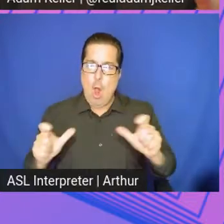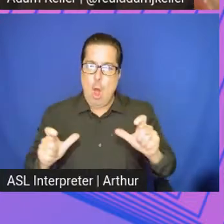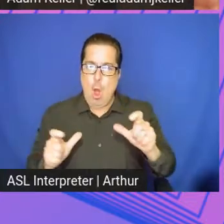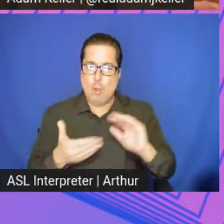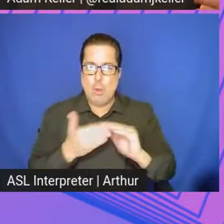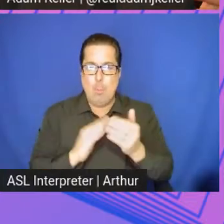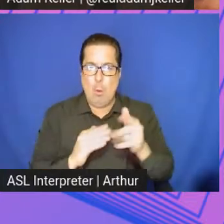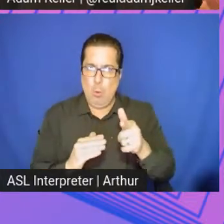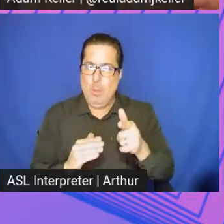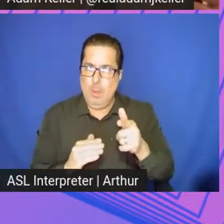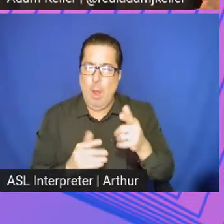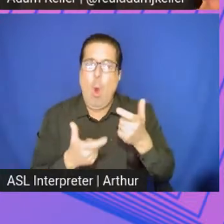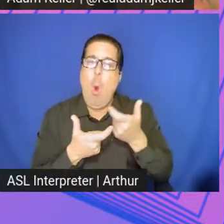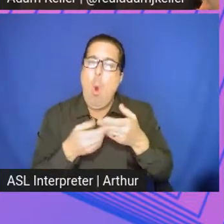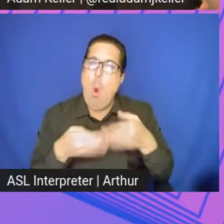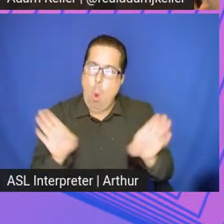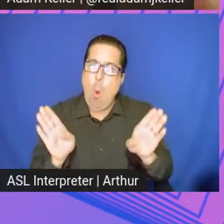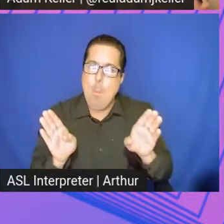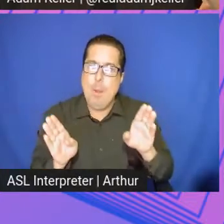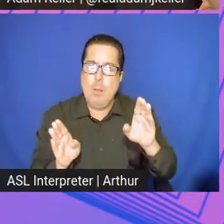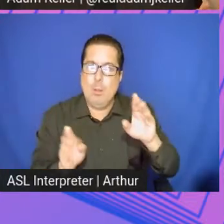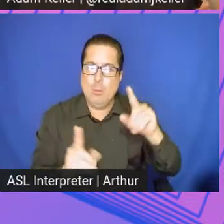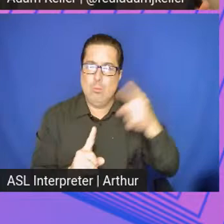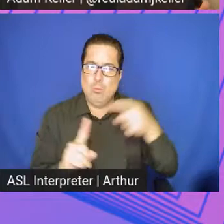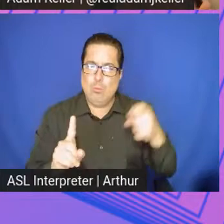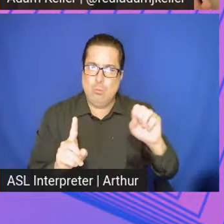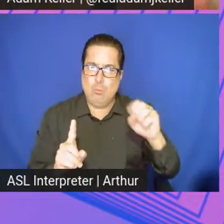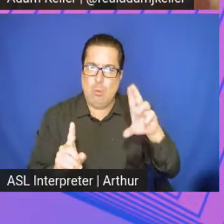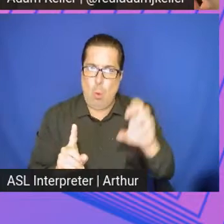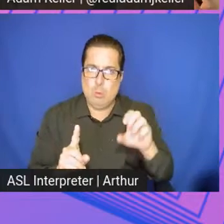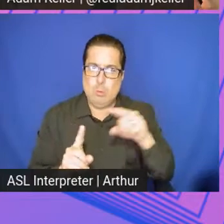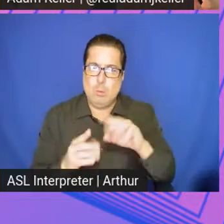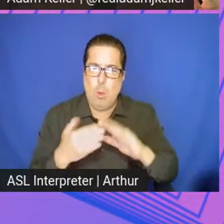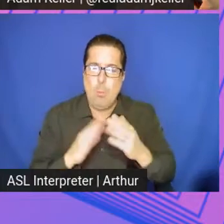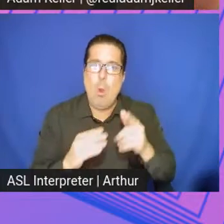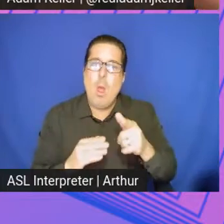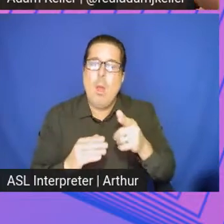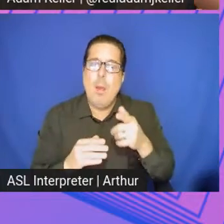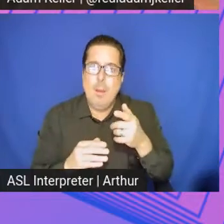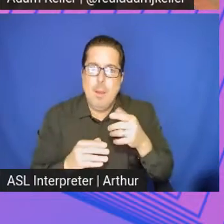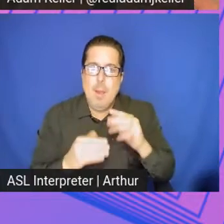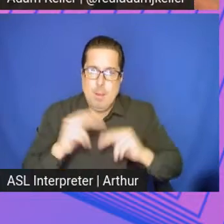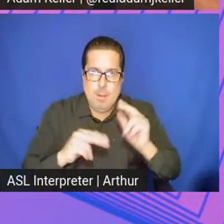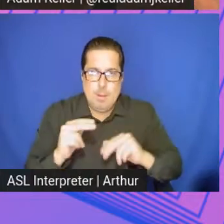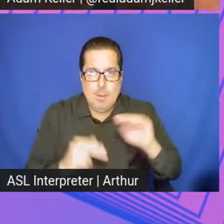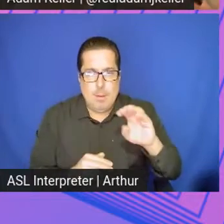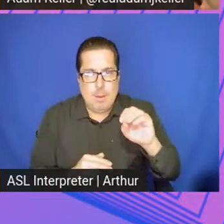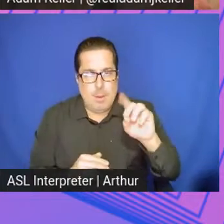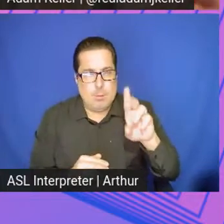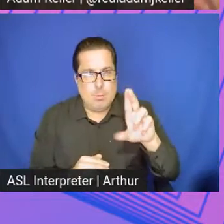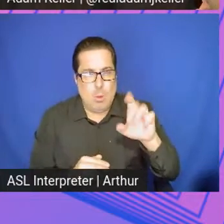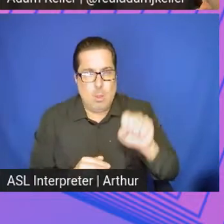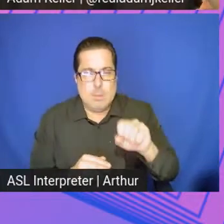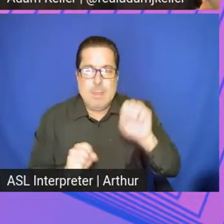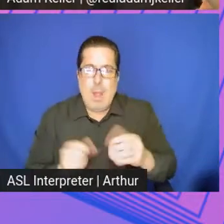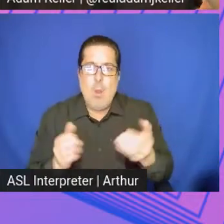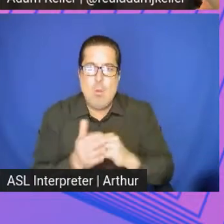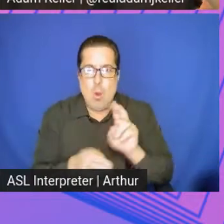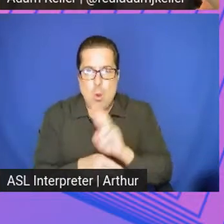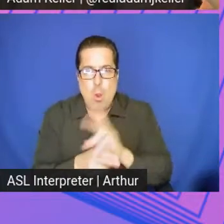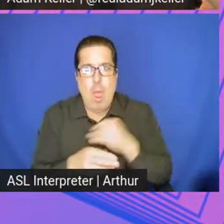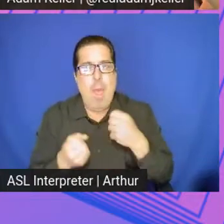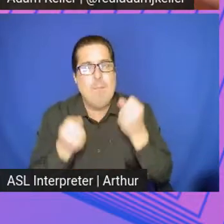source community. And what folks have done is they've built modules that can be reused that have a lot of the automation built